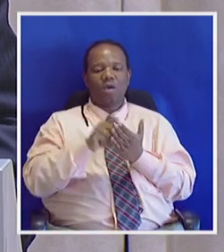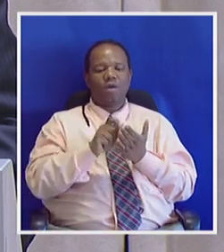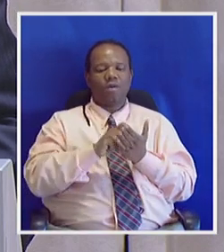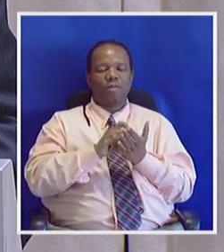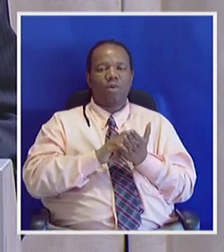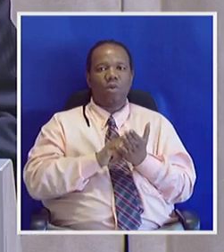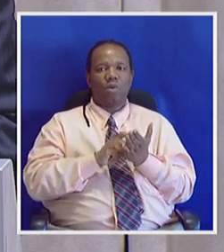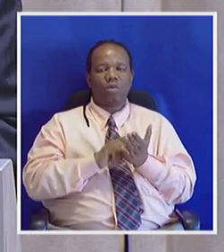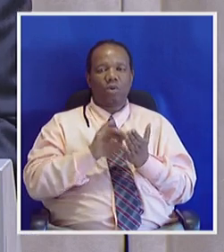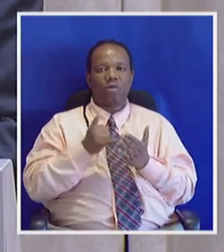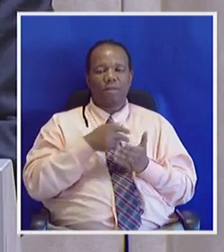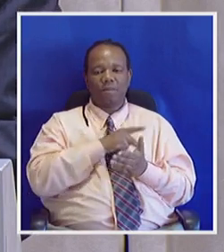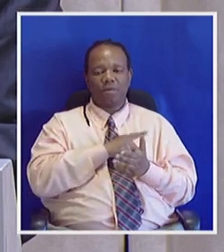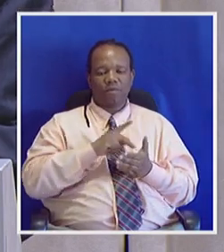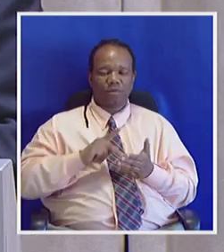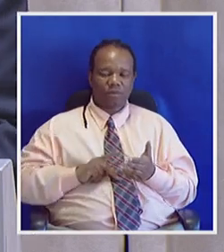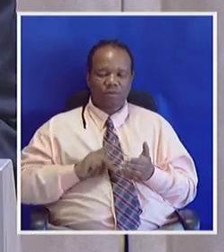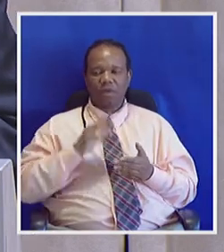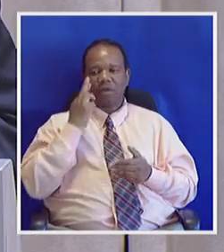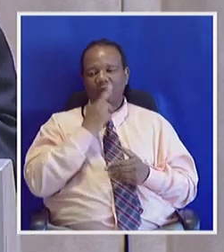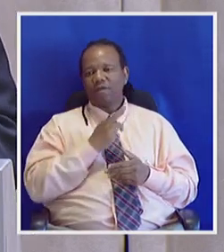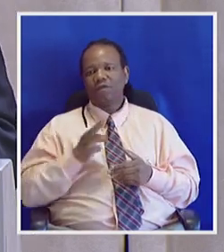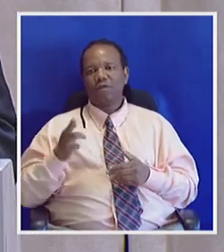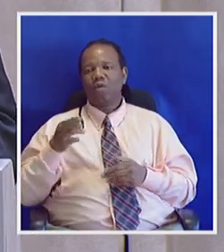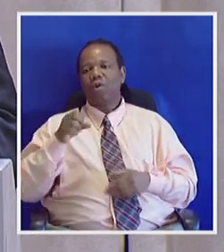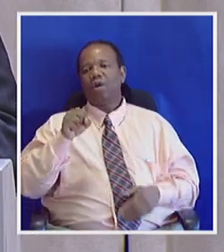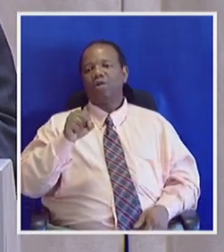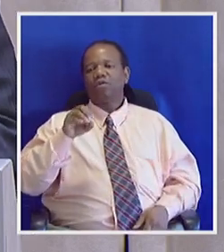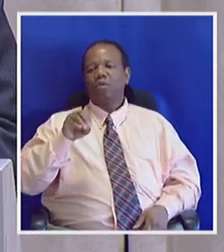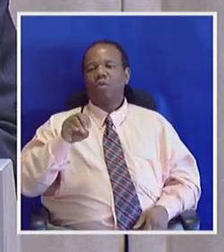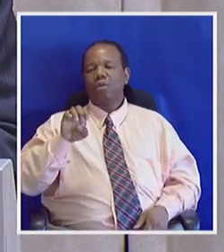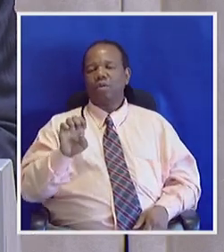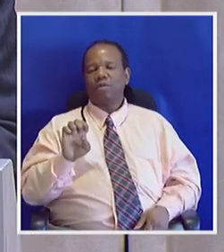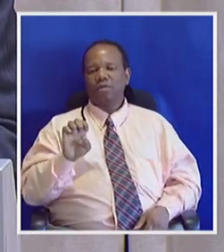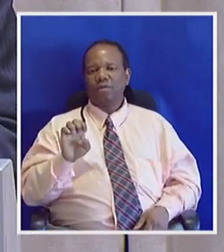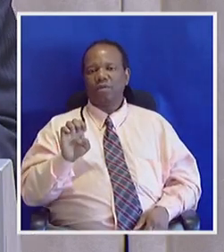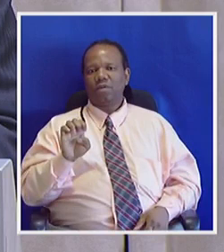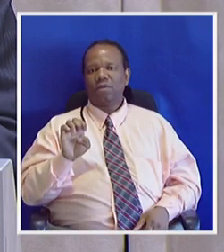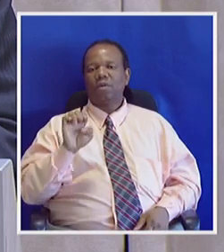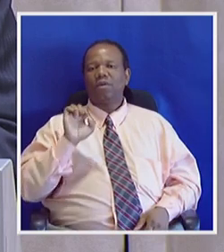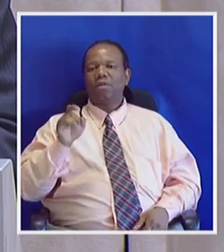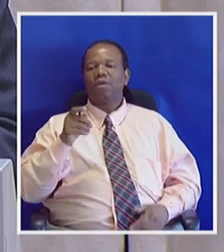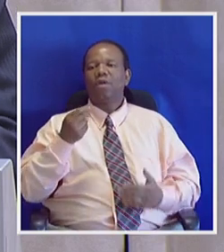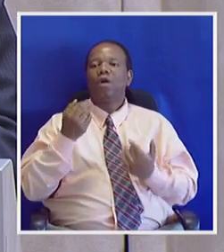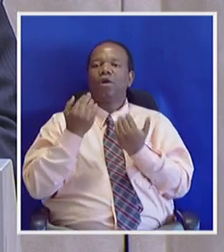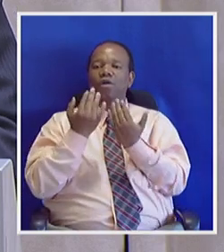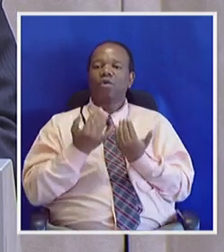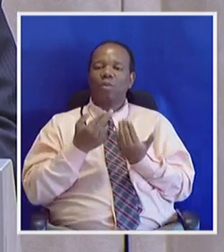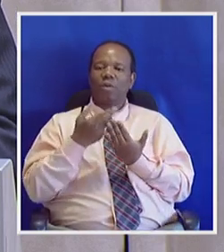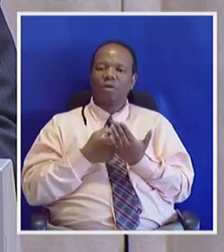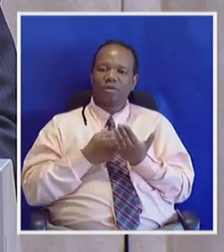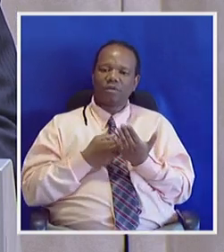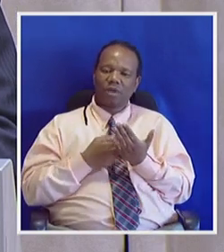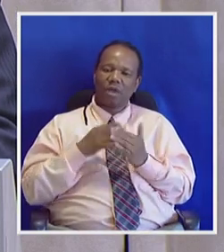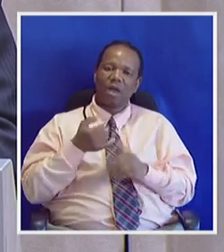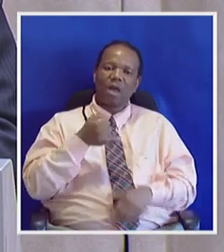Presidential Review Committee on State-Owned Enterprises. These recommendations are being implemented by the IMC